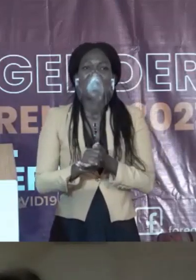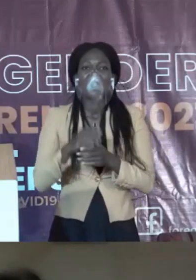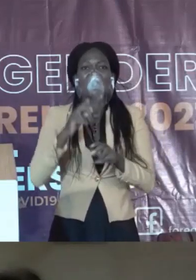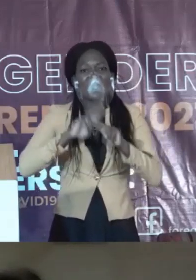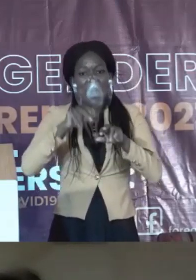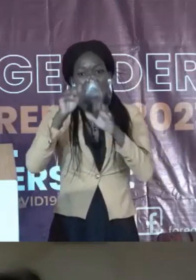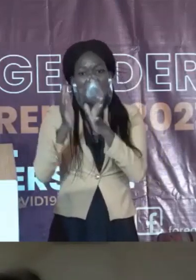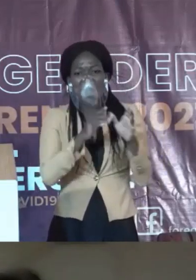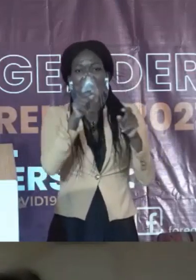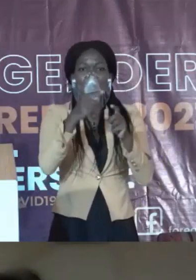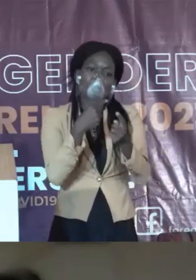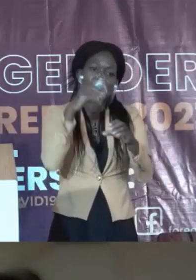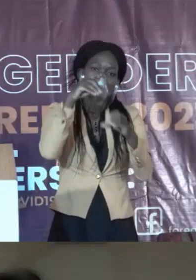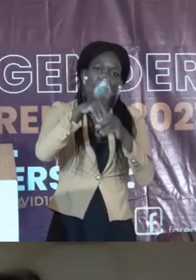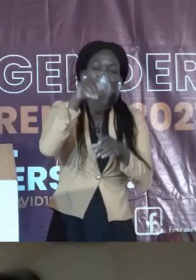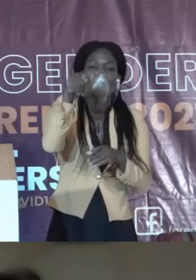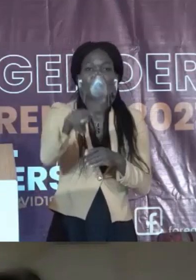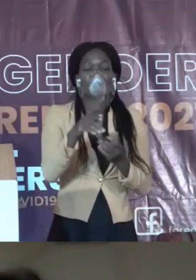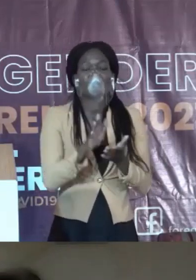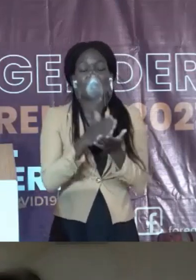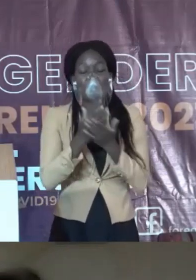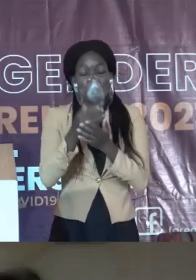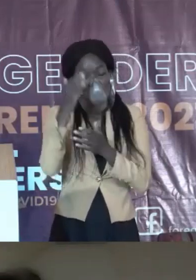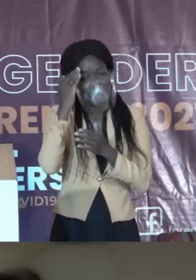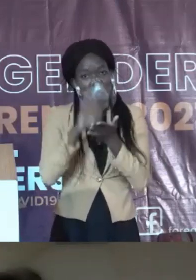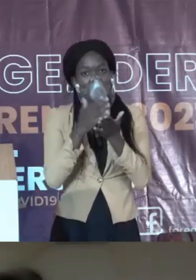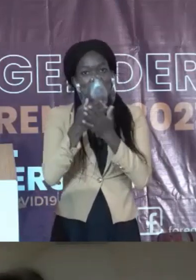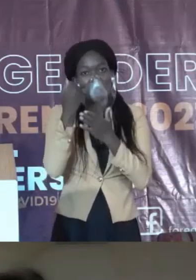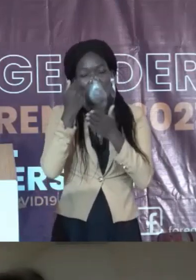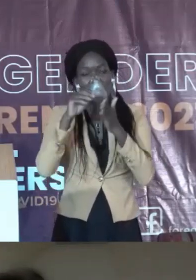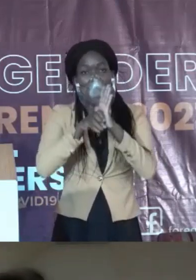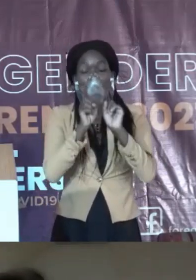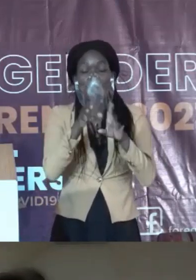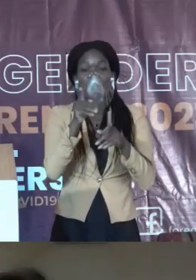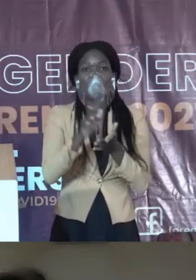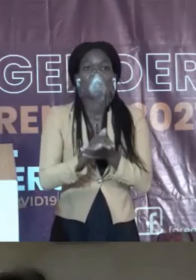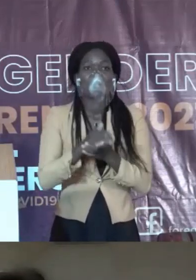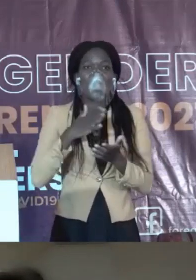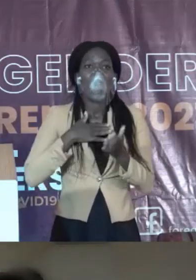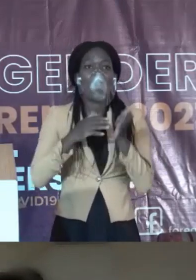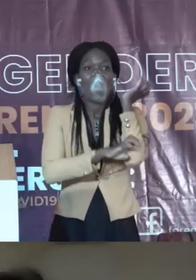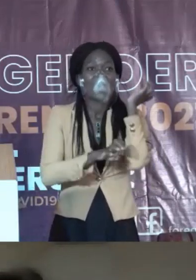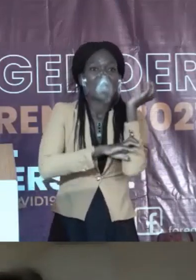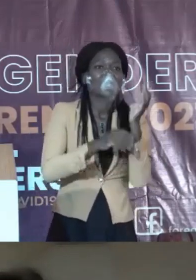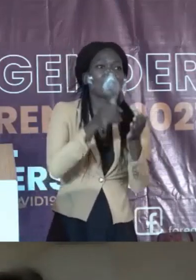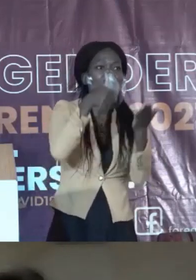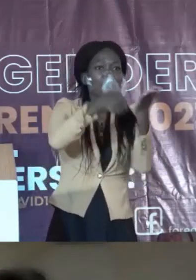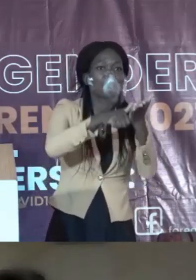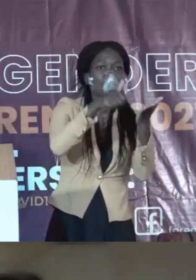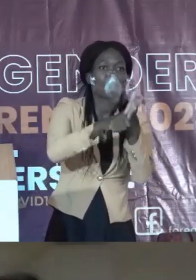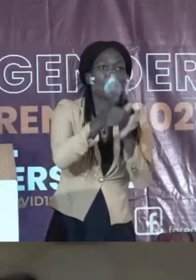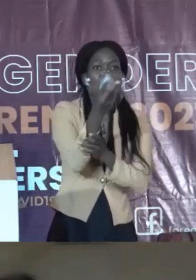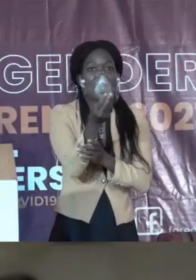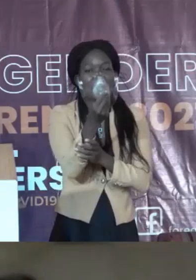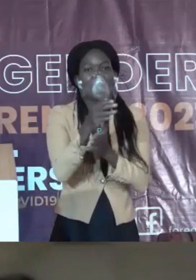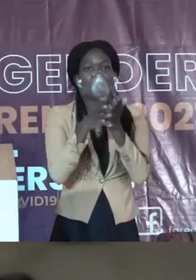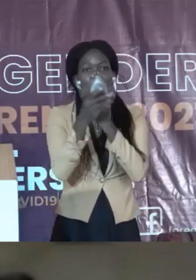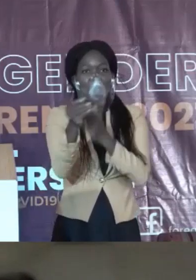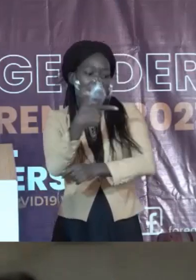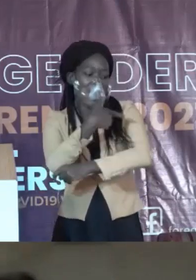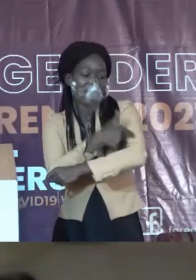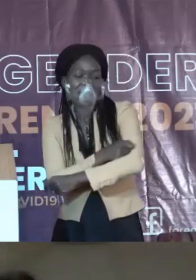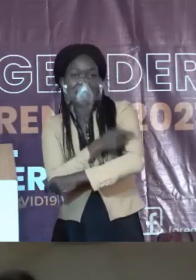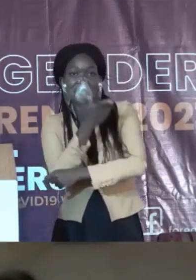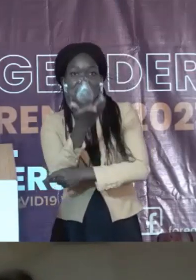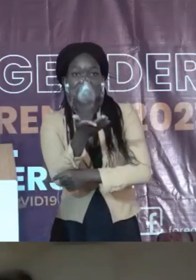that with COVID-19, our countries would be borrowing for vaccines, and we